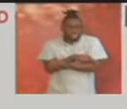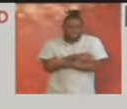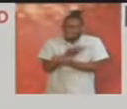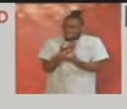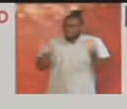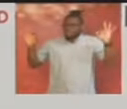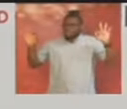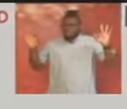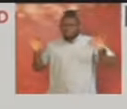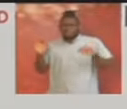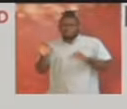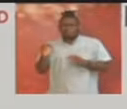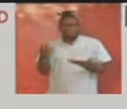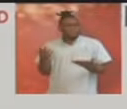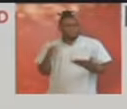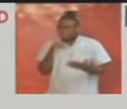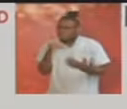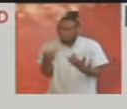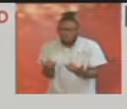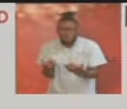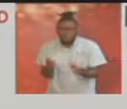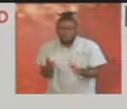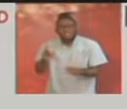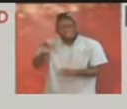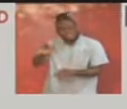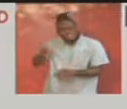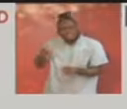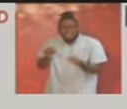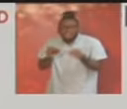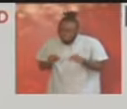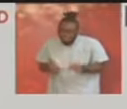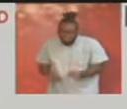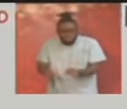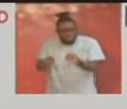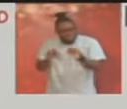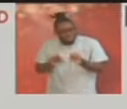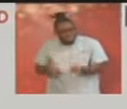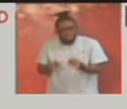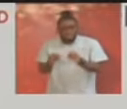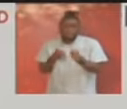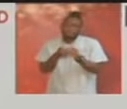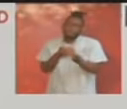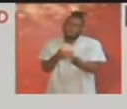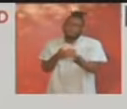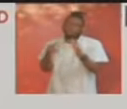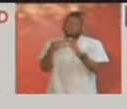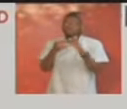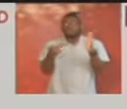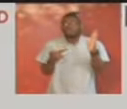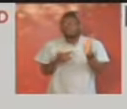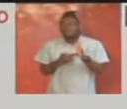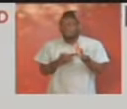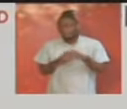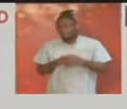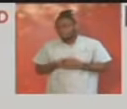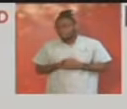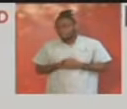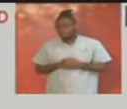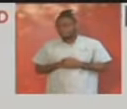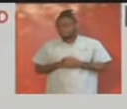not the time for that. We still need to hold the fort and continue the behaviors that have been keeping our numbers as low as they have